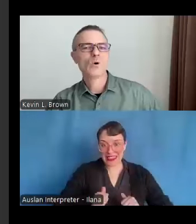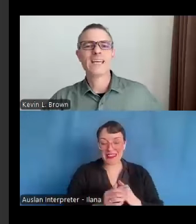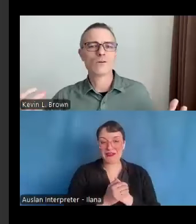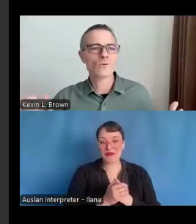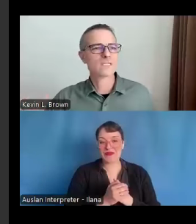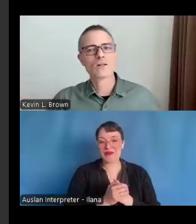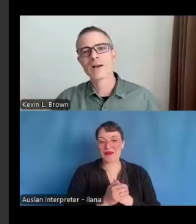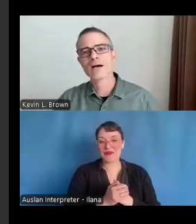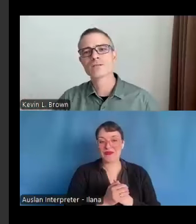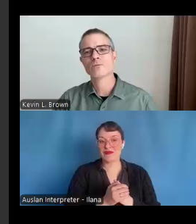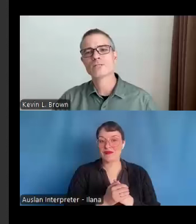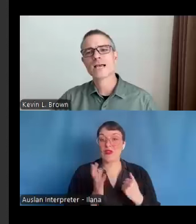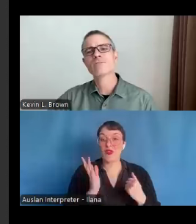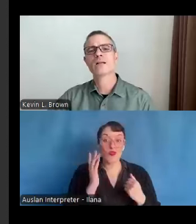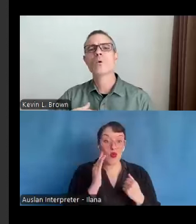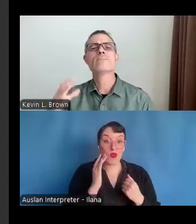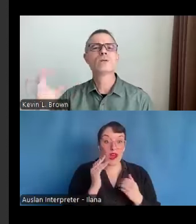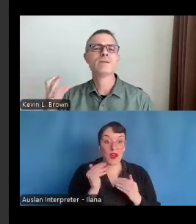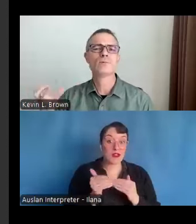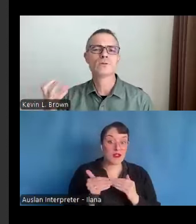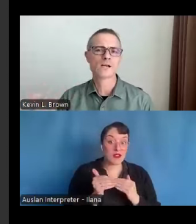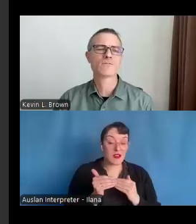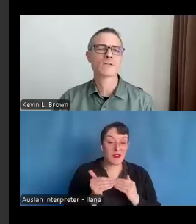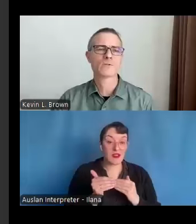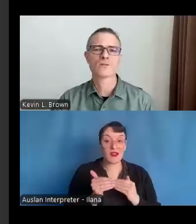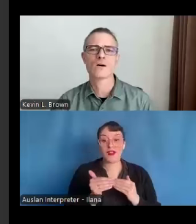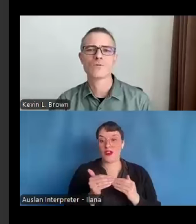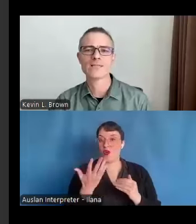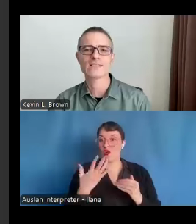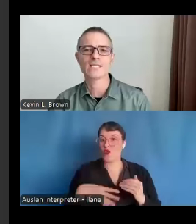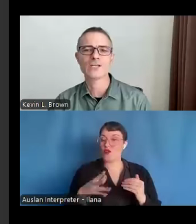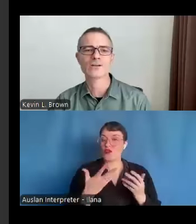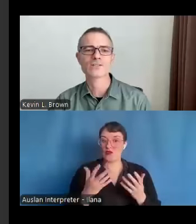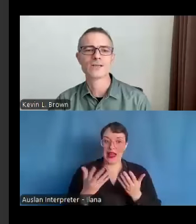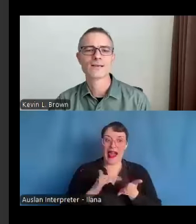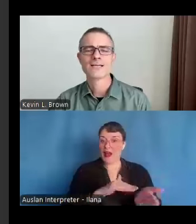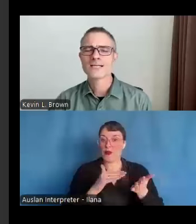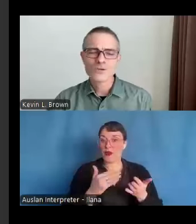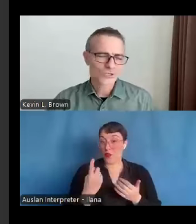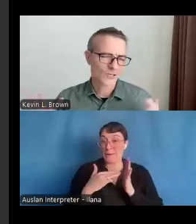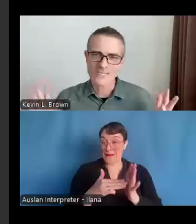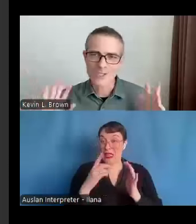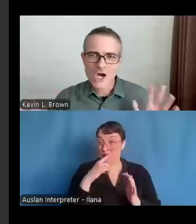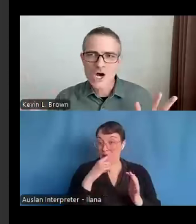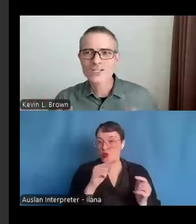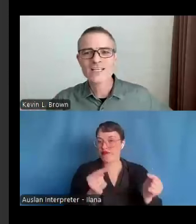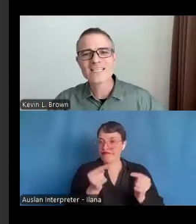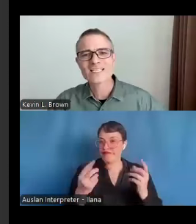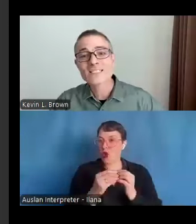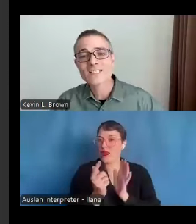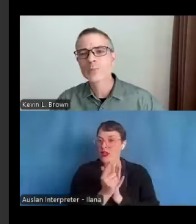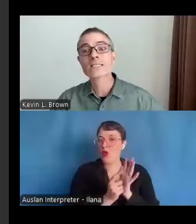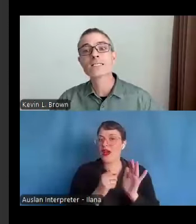And when? What was it all about? It was elevating 1 million people in conflict with the law within 10 years. And so, sure, it's a long,